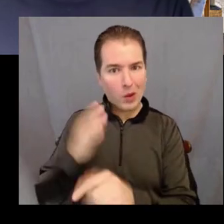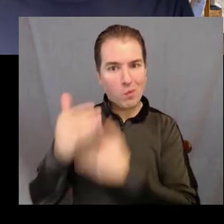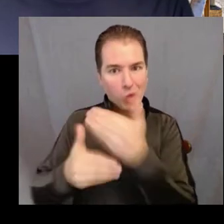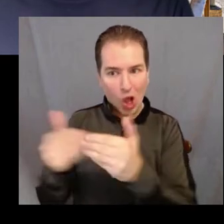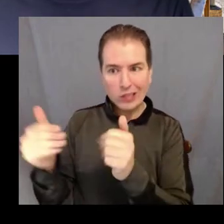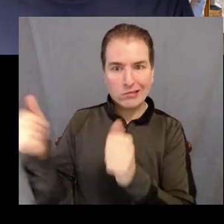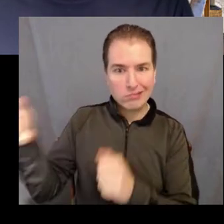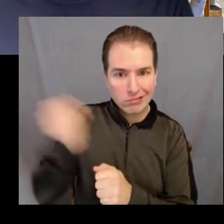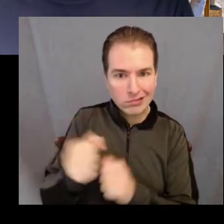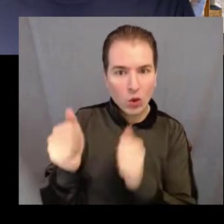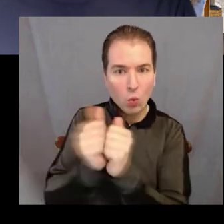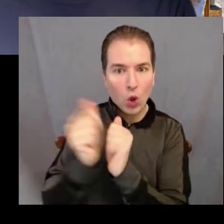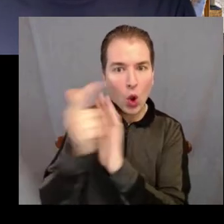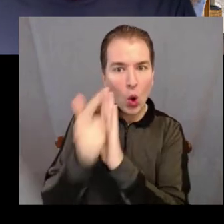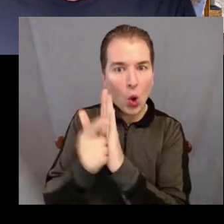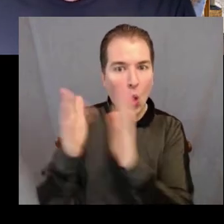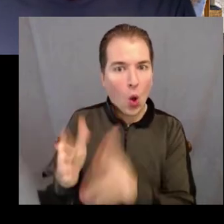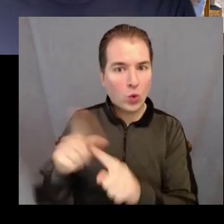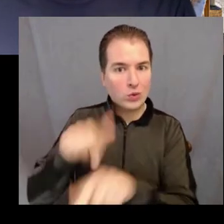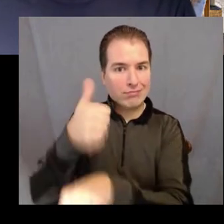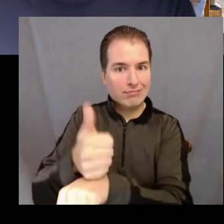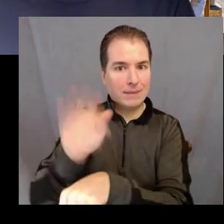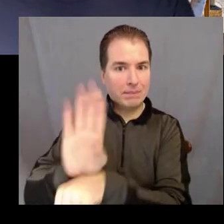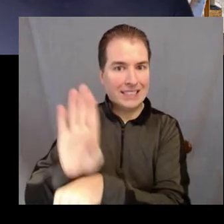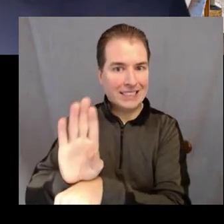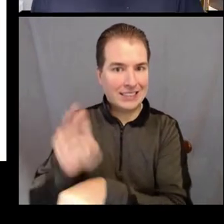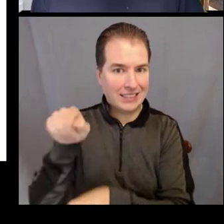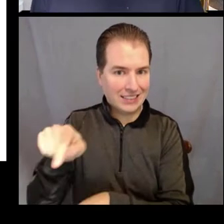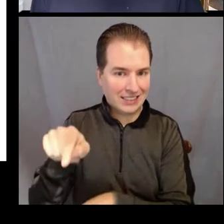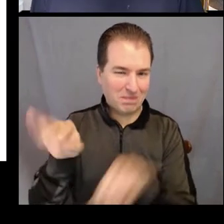this right the first time. Use a lawyer.